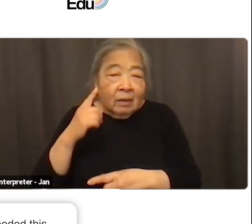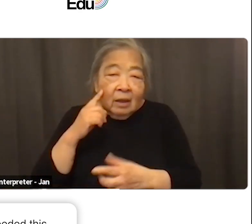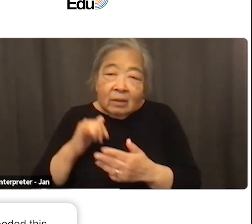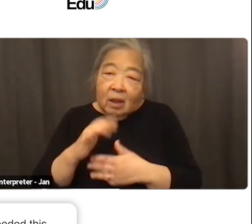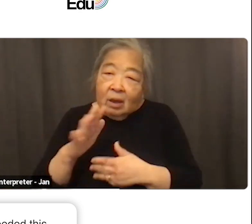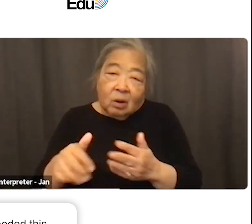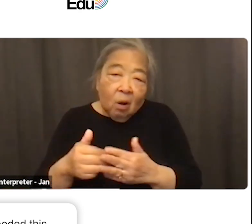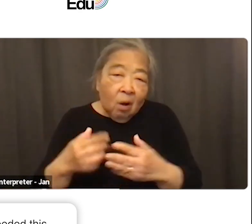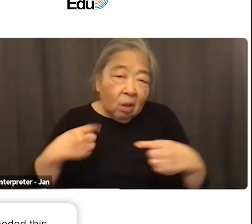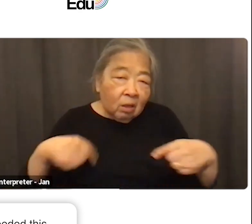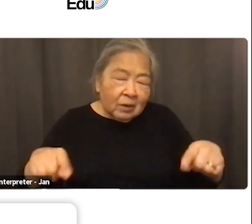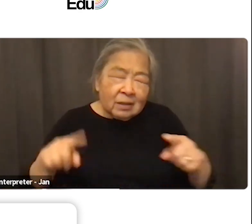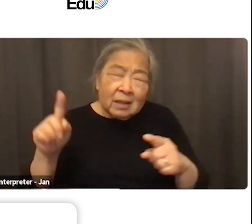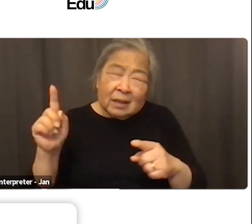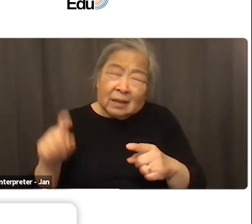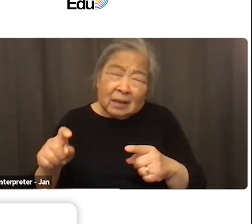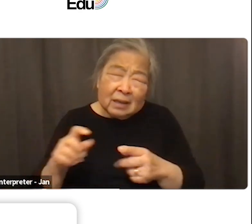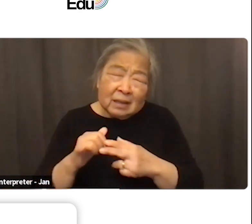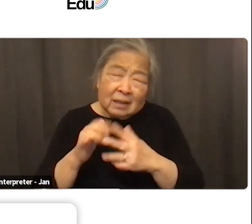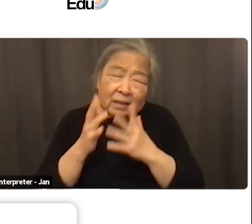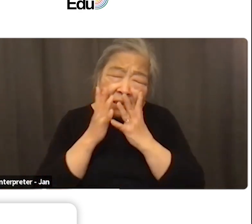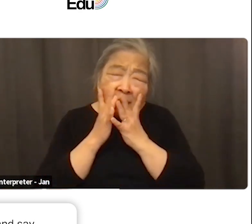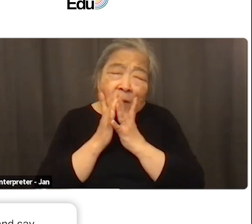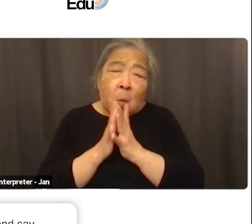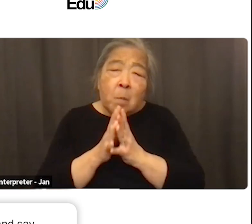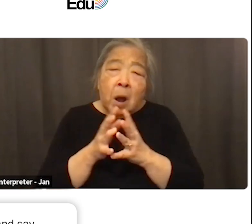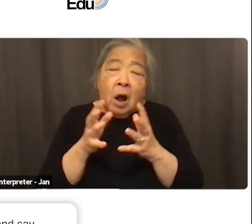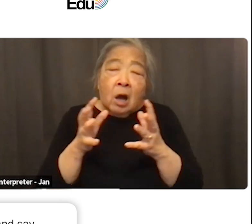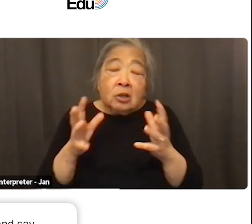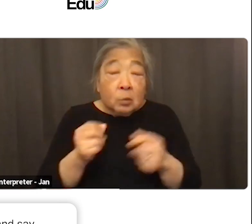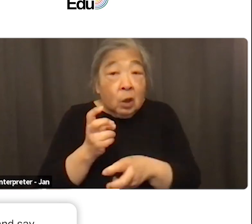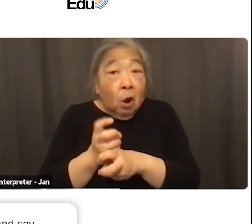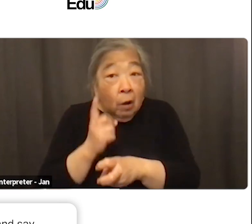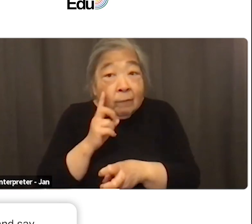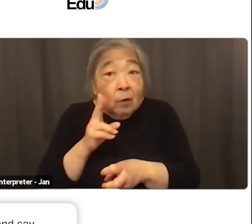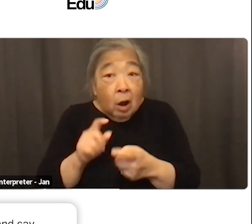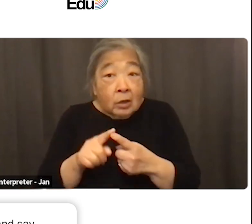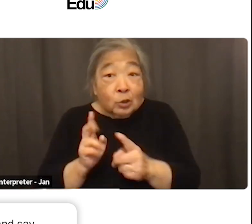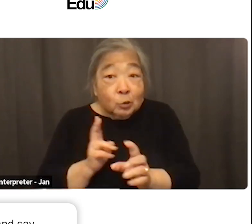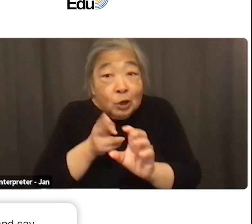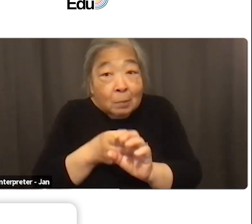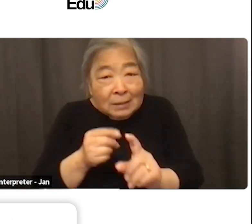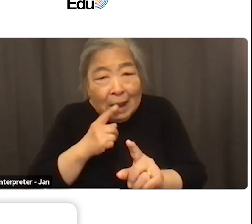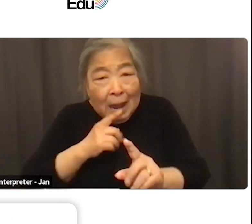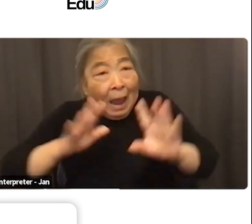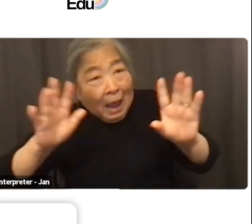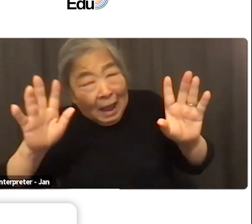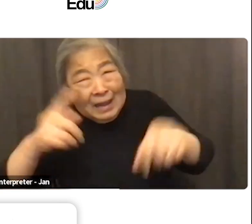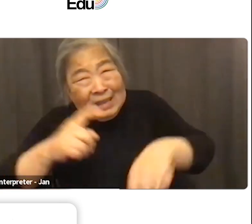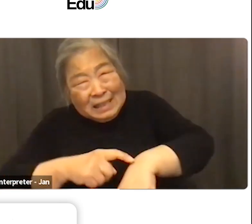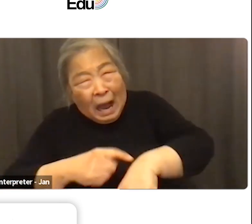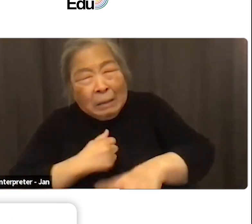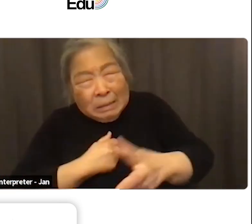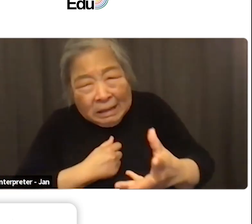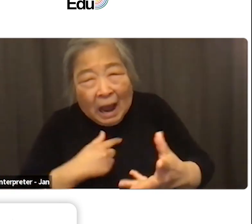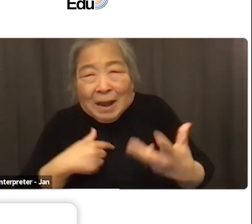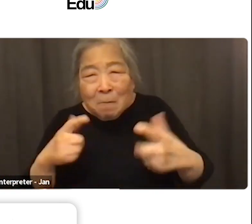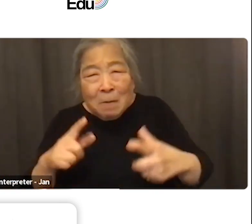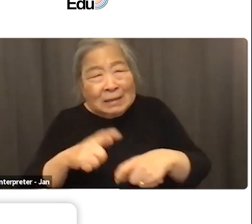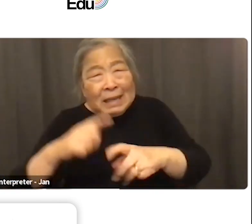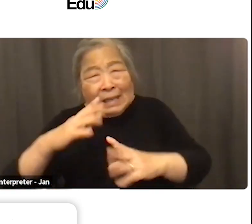this so much. And it was very hard for us to jump in and say, hey, it's time, because it was